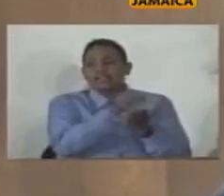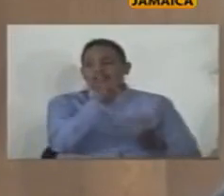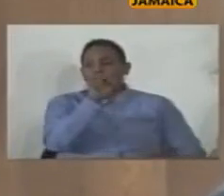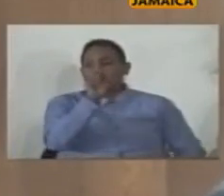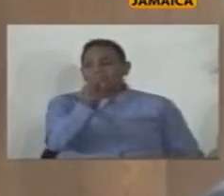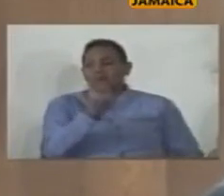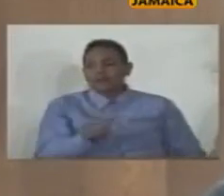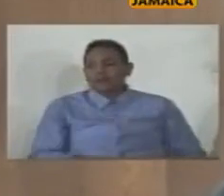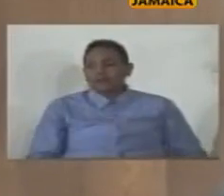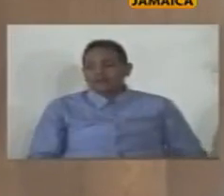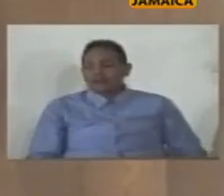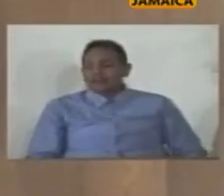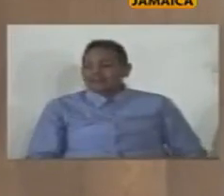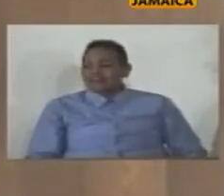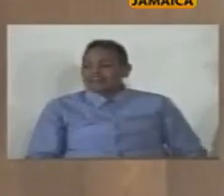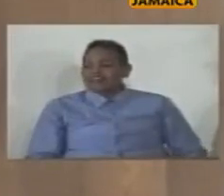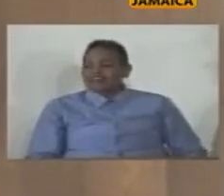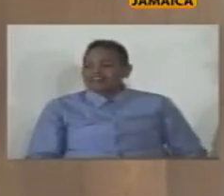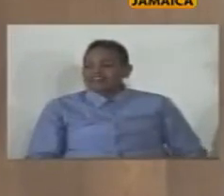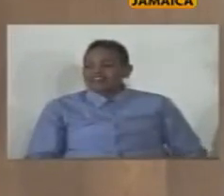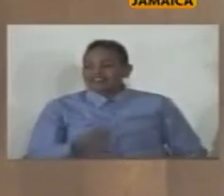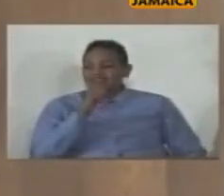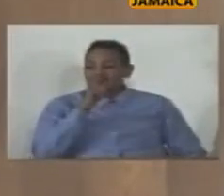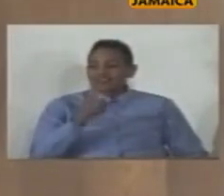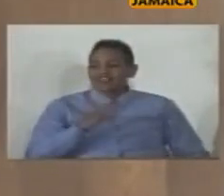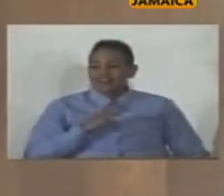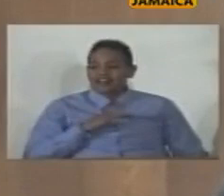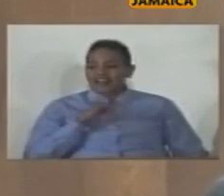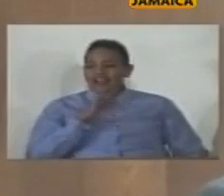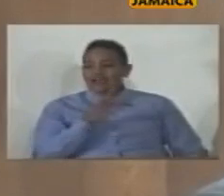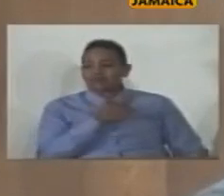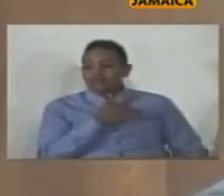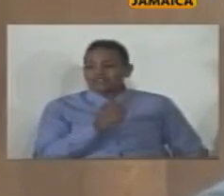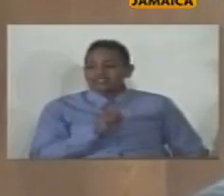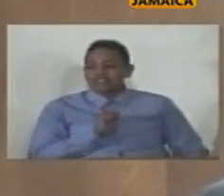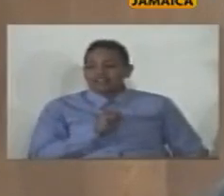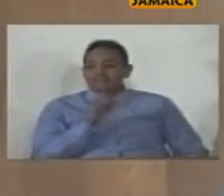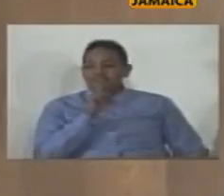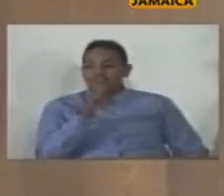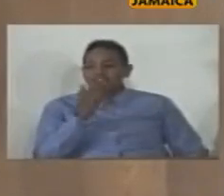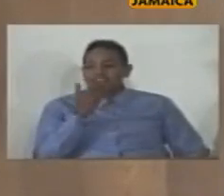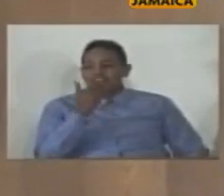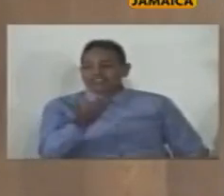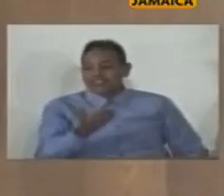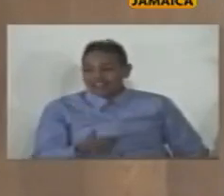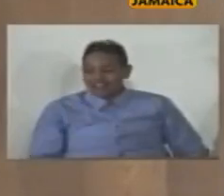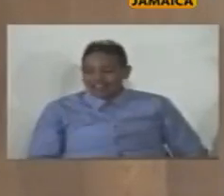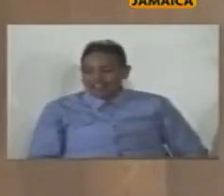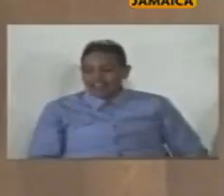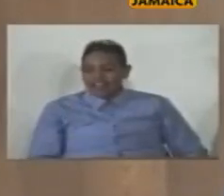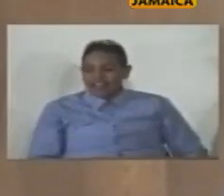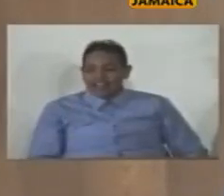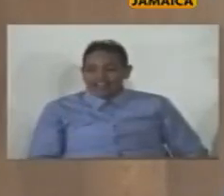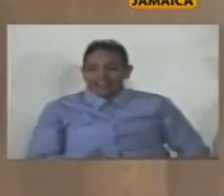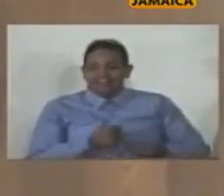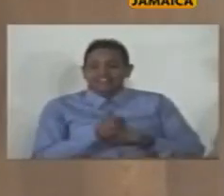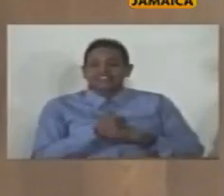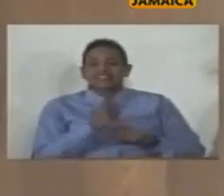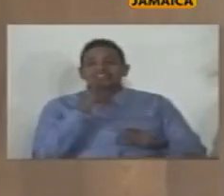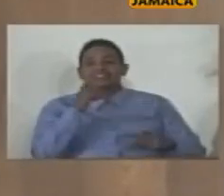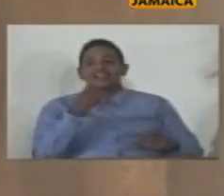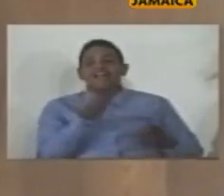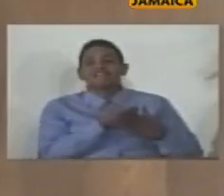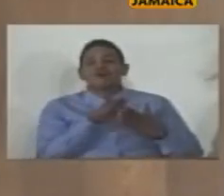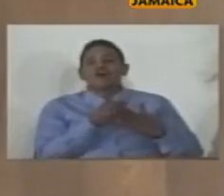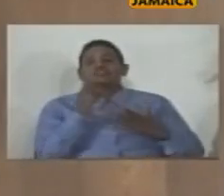Minister, this is highly appreciated, and I thank you on behalf of the Alligator Pond citizens